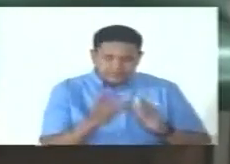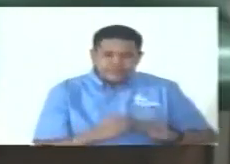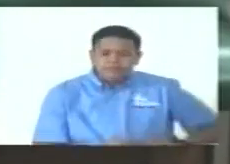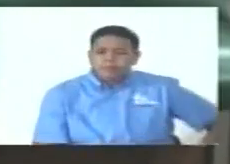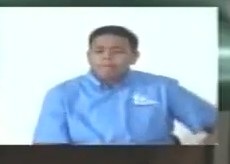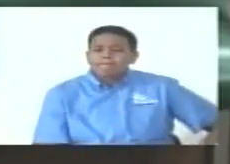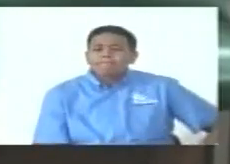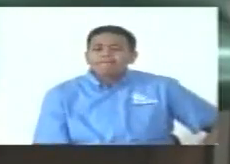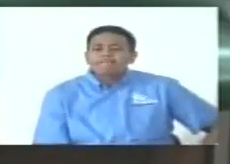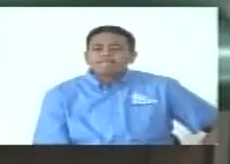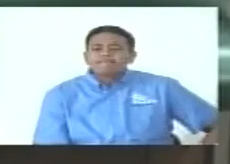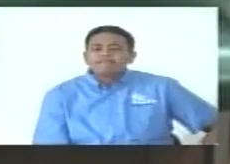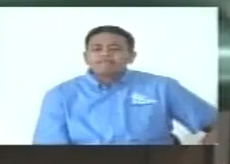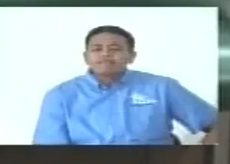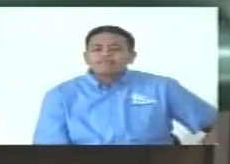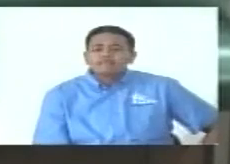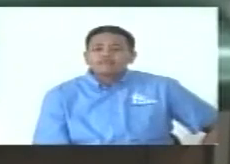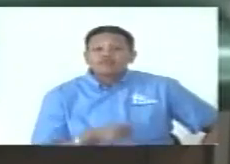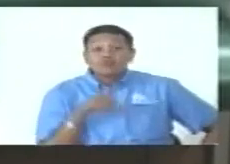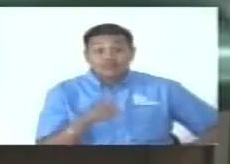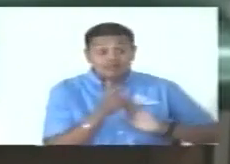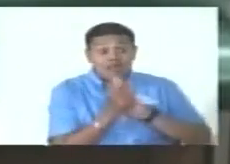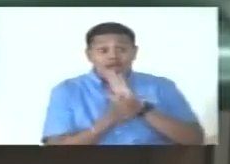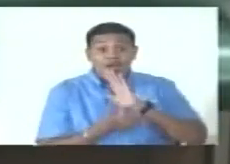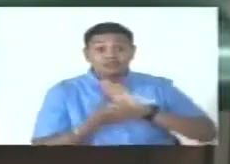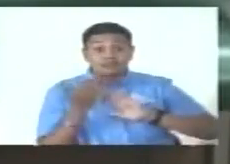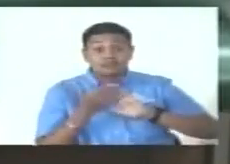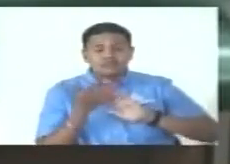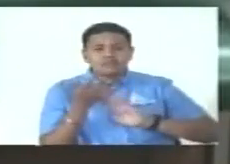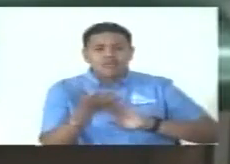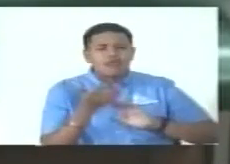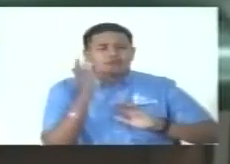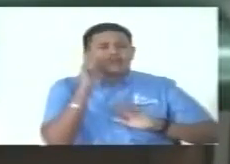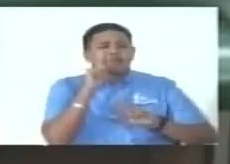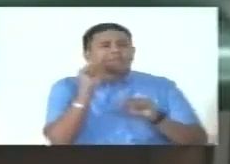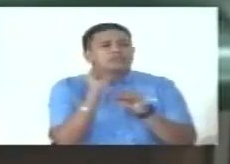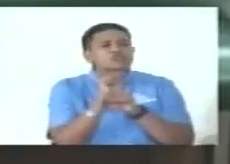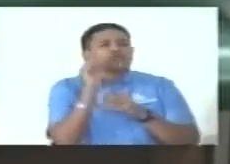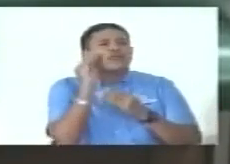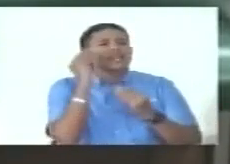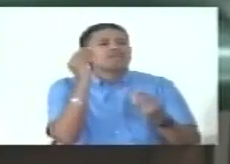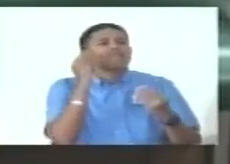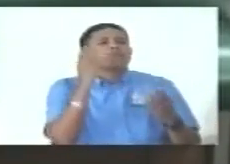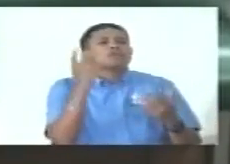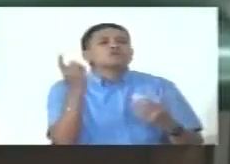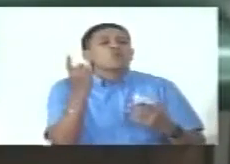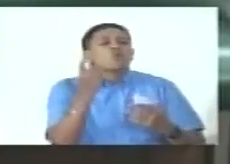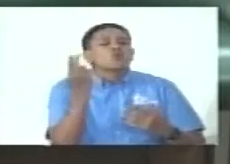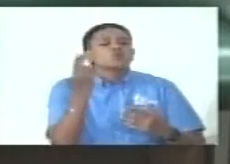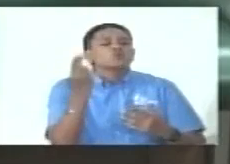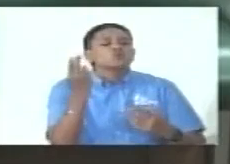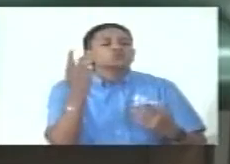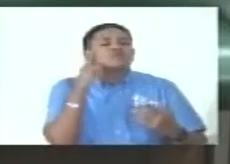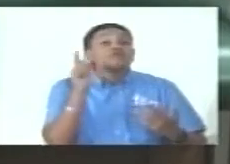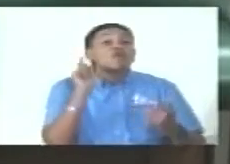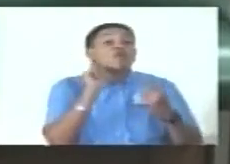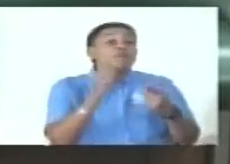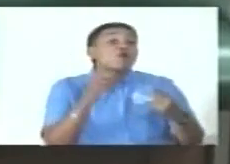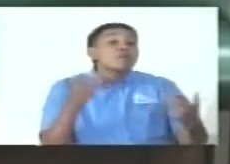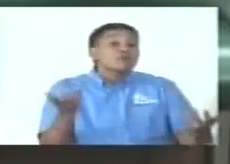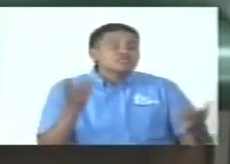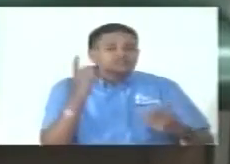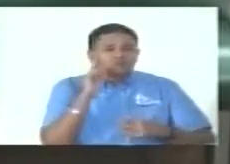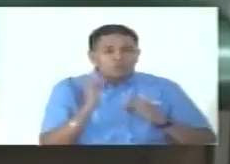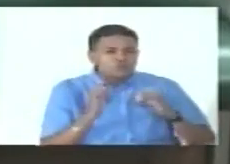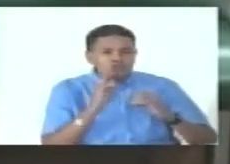this act, had it been in place, would have ensured that the information was only used for the purpose for which